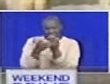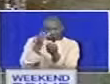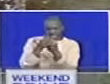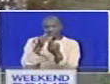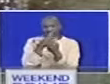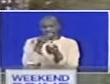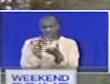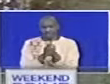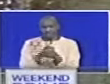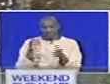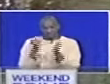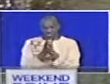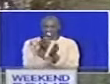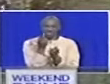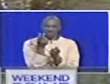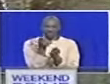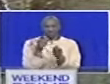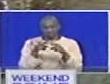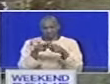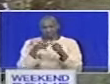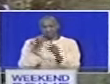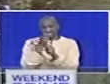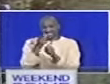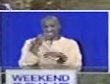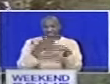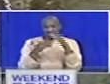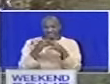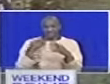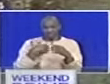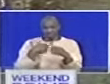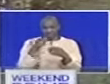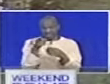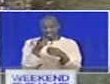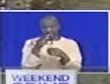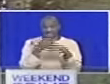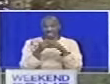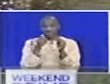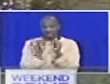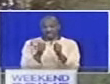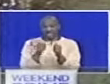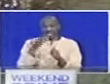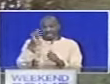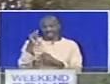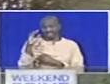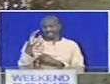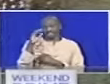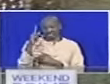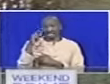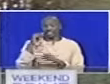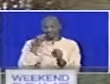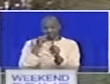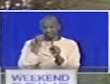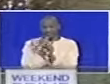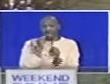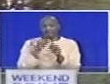preserved. With minor restoration efforts to ensure the structural integrity of this building, the Anglican Church has managed to maintain